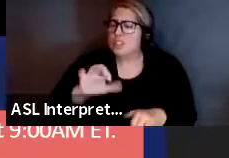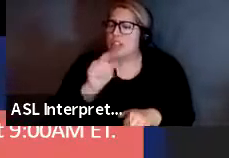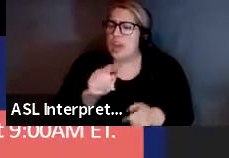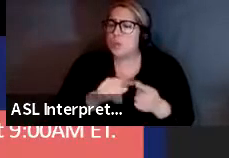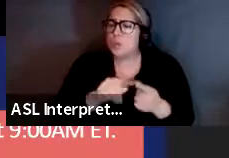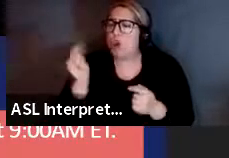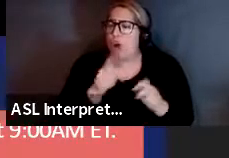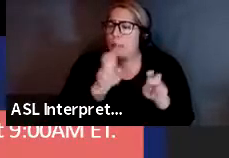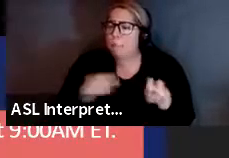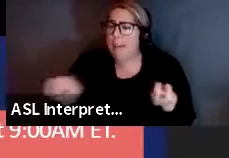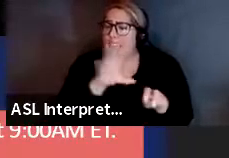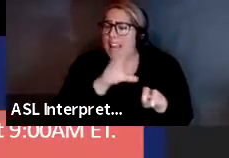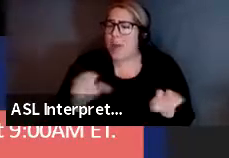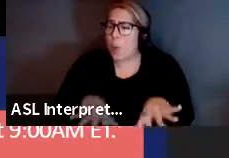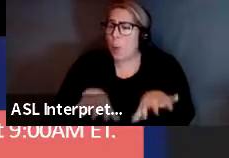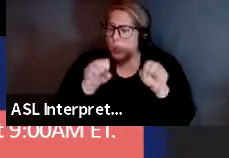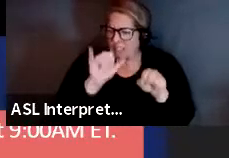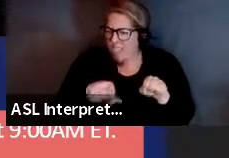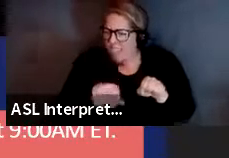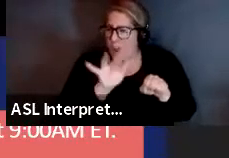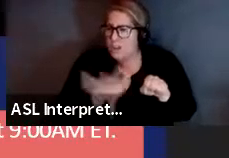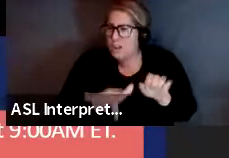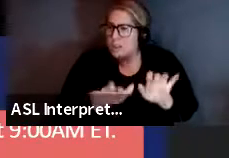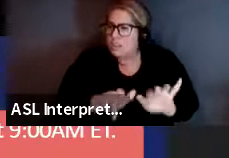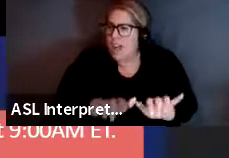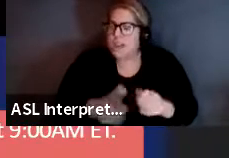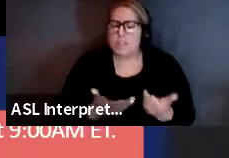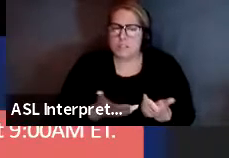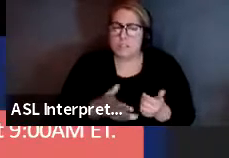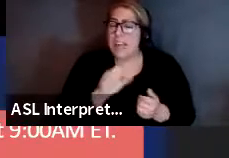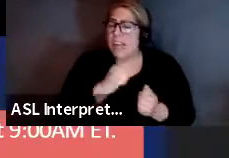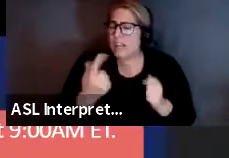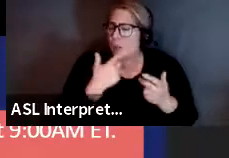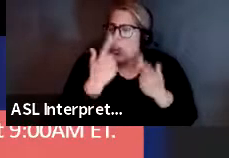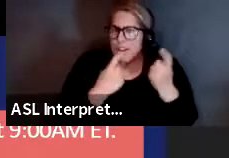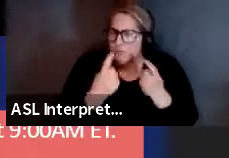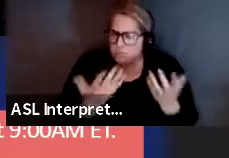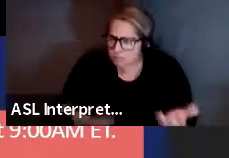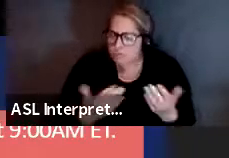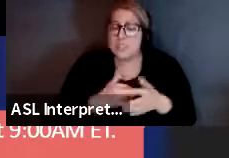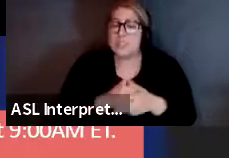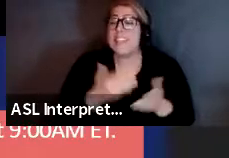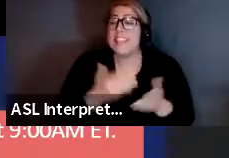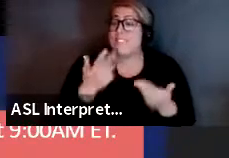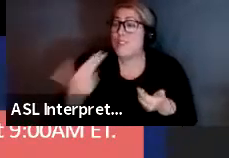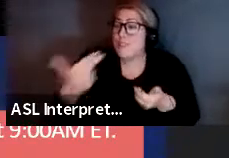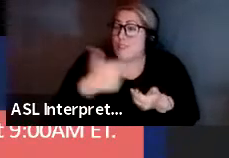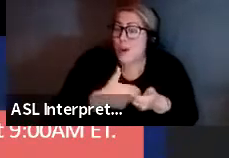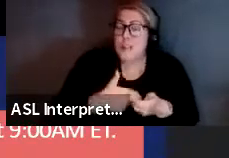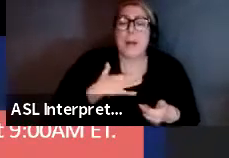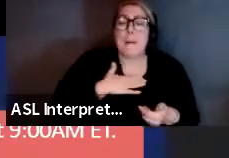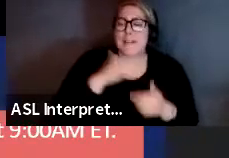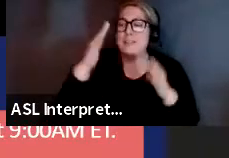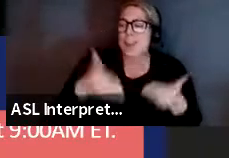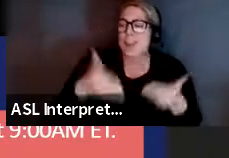can find in your chat window. Thank you for joining and please welcome Michael Bird from Trinity Church Wall